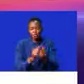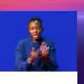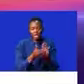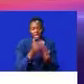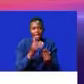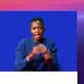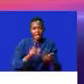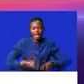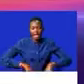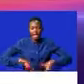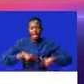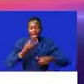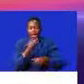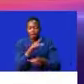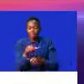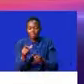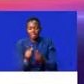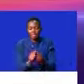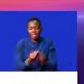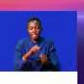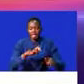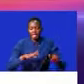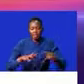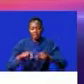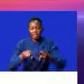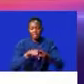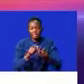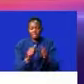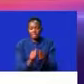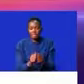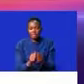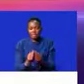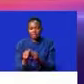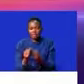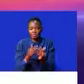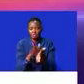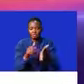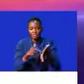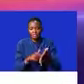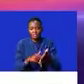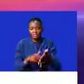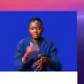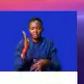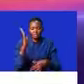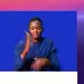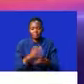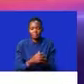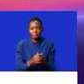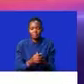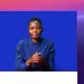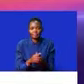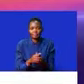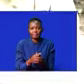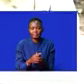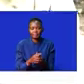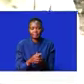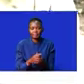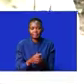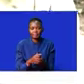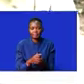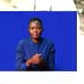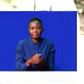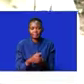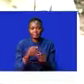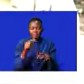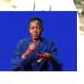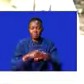eko mag bunge to moloyo mago eko mang'aw mana kaka ilero koda jafwambo marwa Landa Godfrey. Eseche